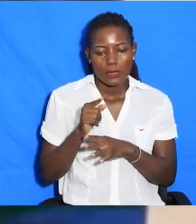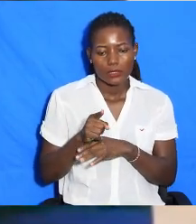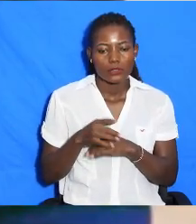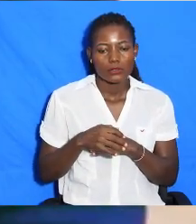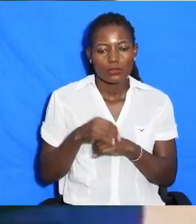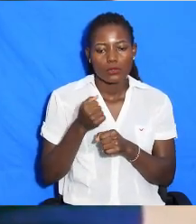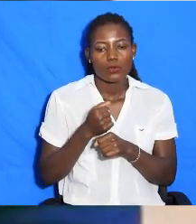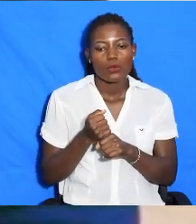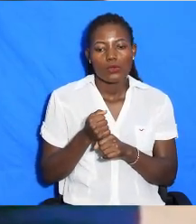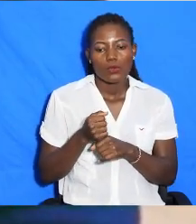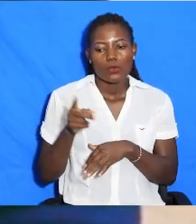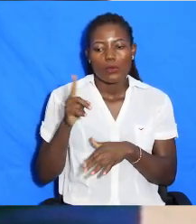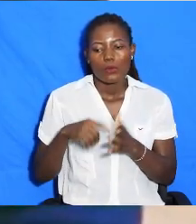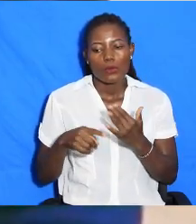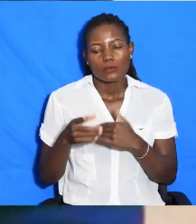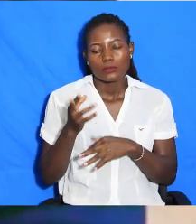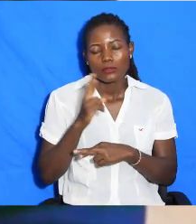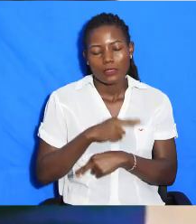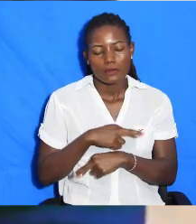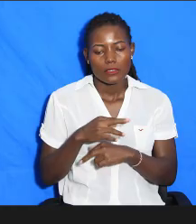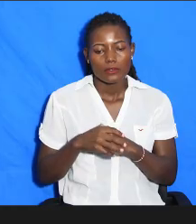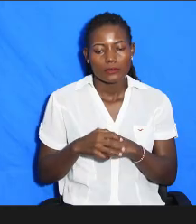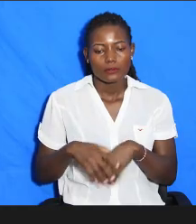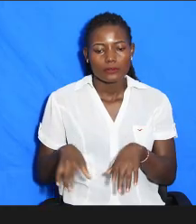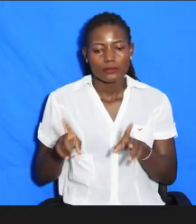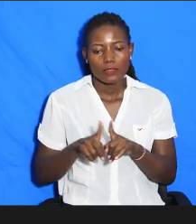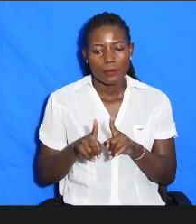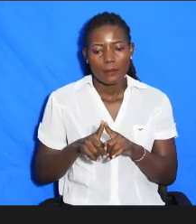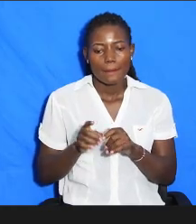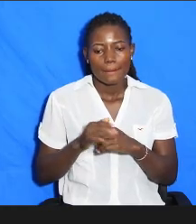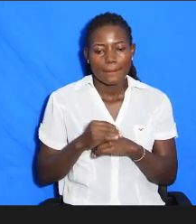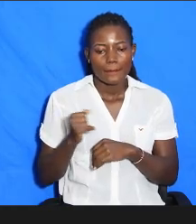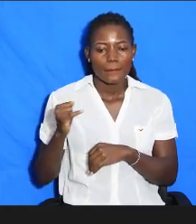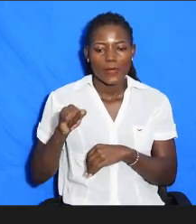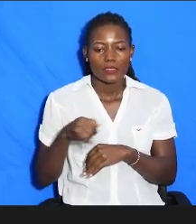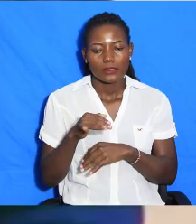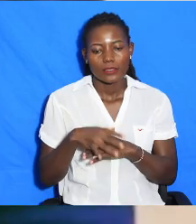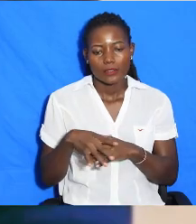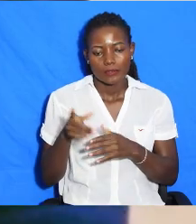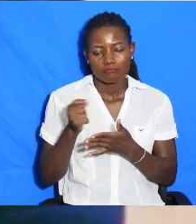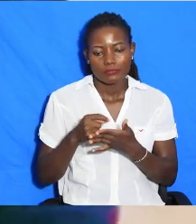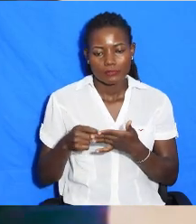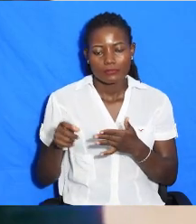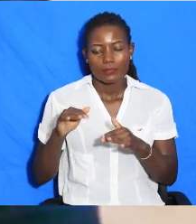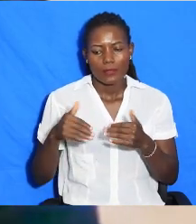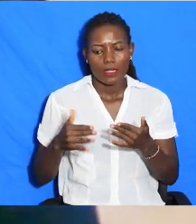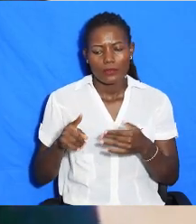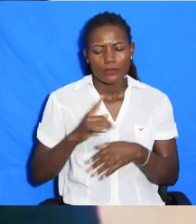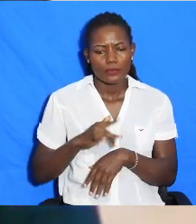helps you to do what you mm, want to do best. Yeah. So besides just recording how you feel,